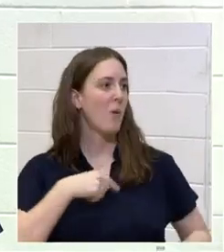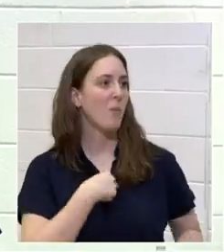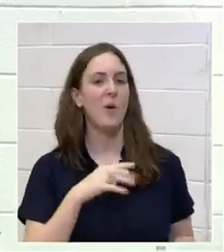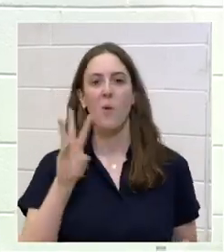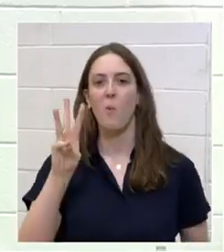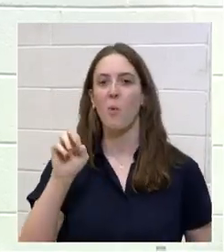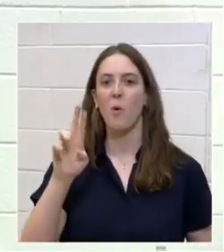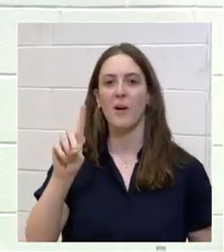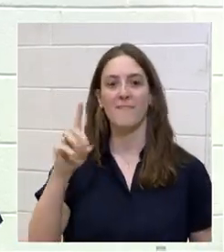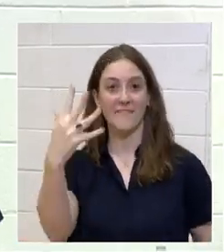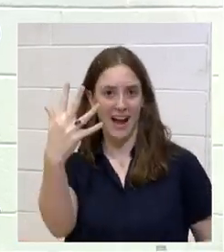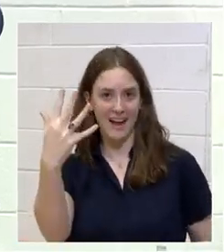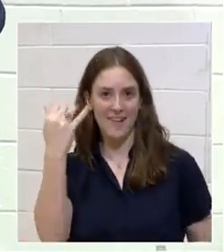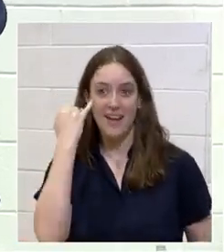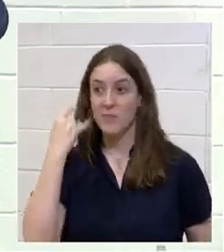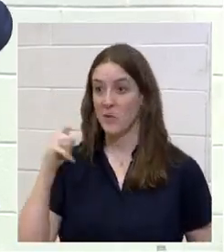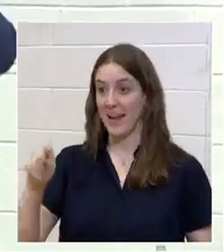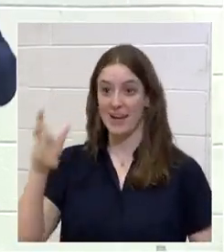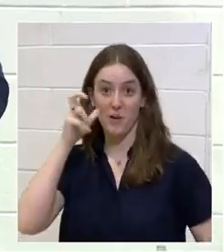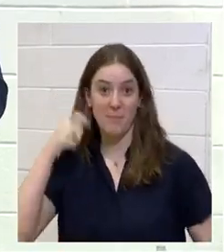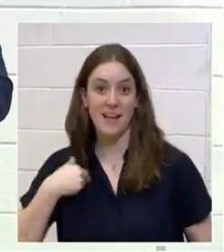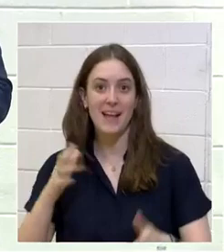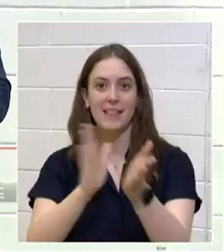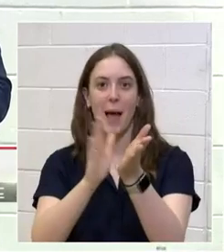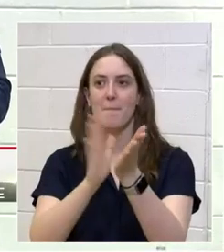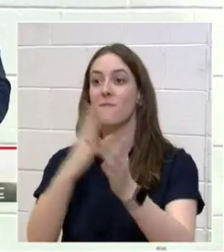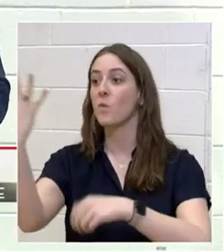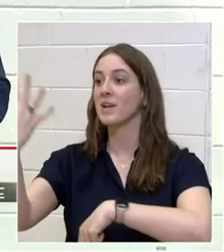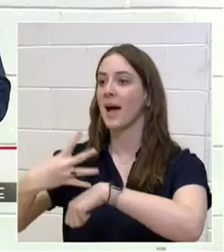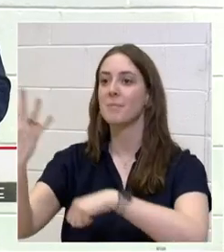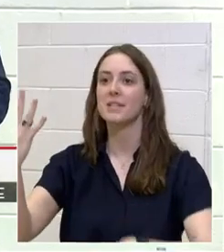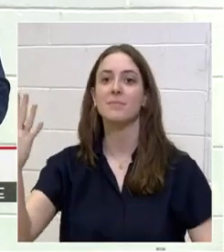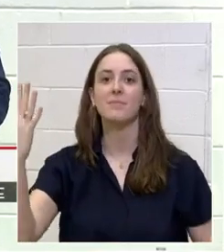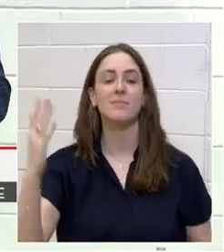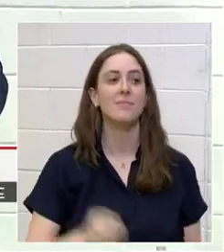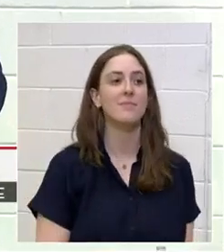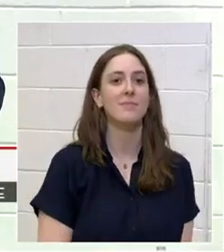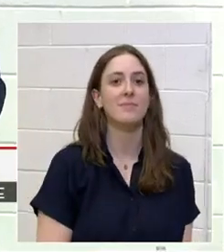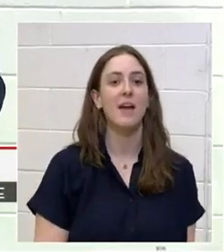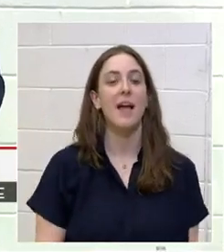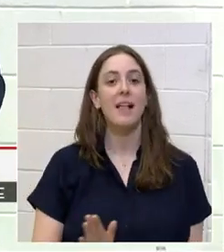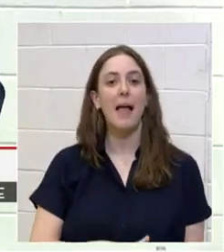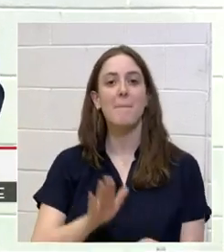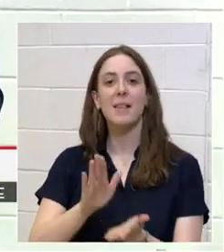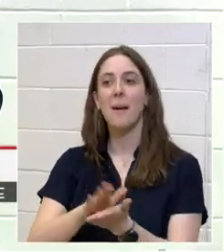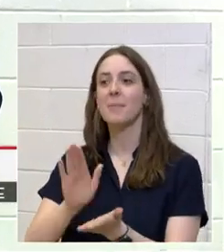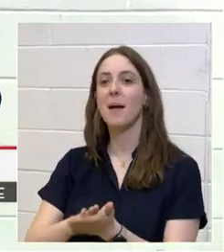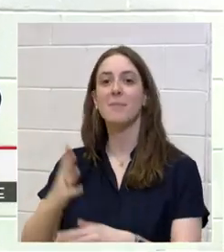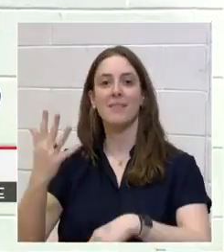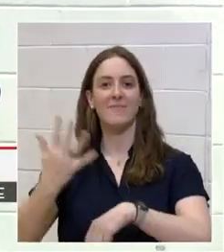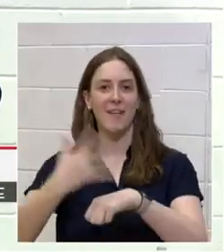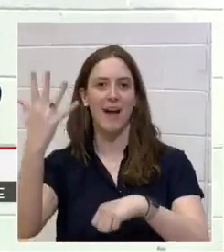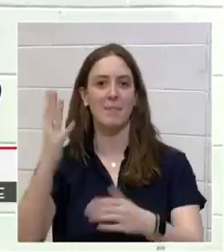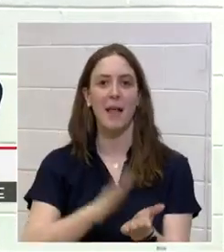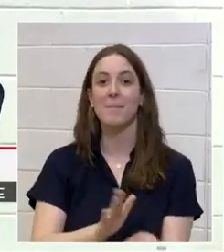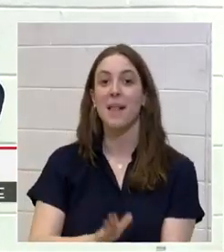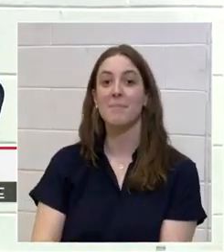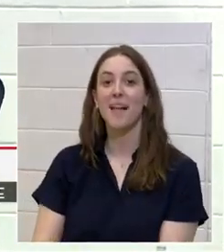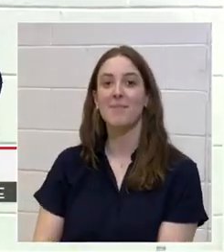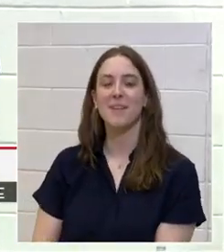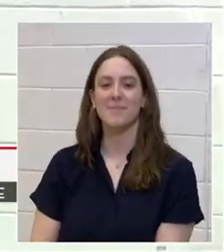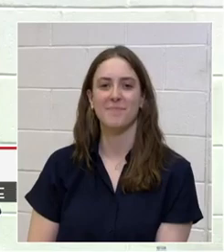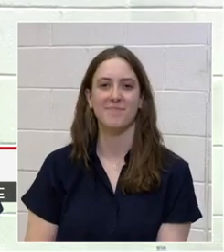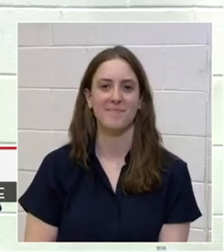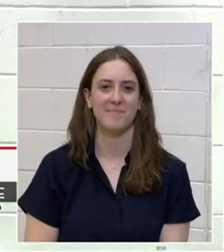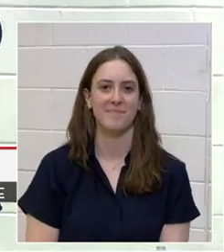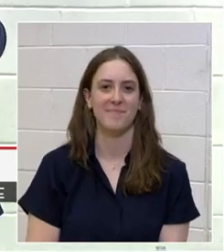the sound of my voice, clap 4 times. And if you can hear the sound of my voice, clap 5 times. All